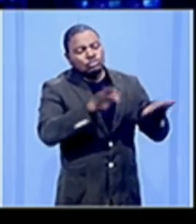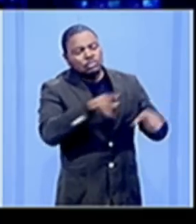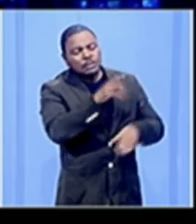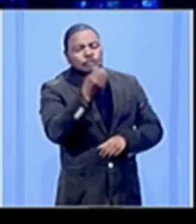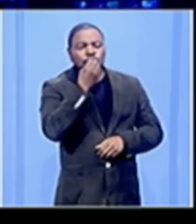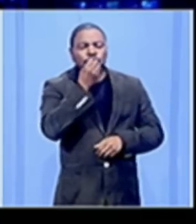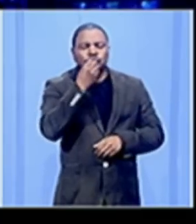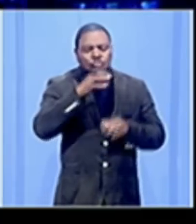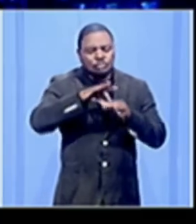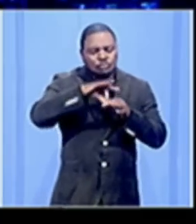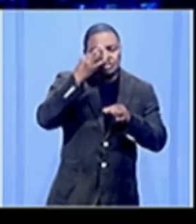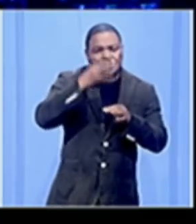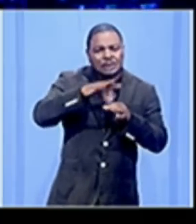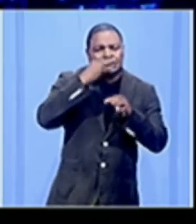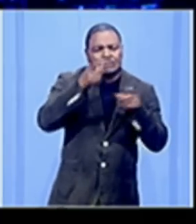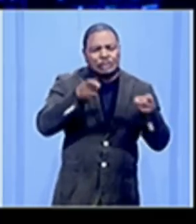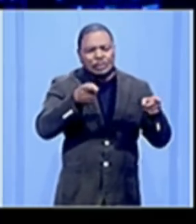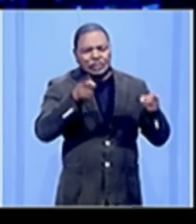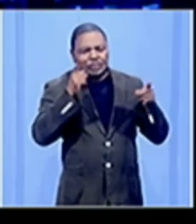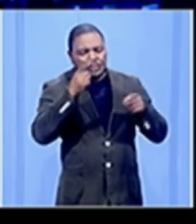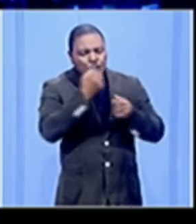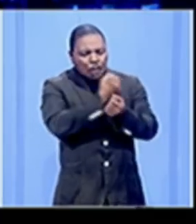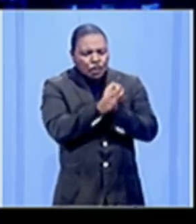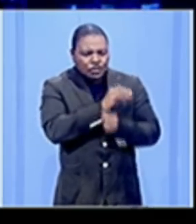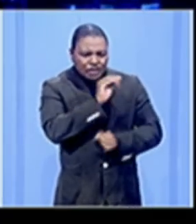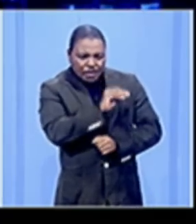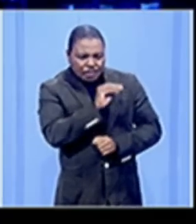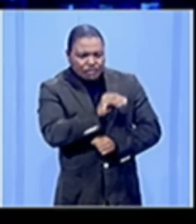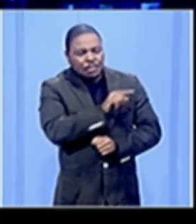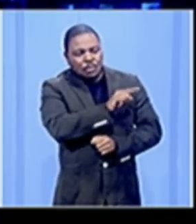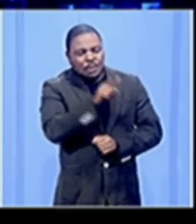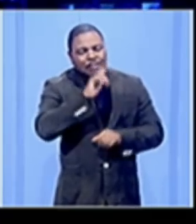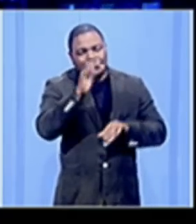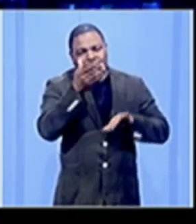jeleng di-snacks tseo di belaelwang di na le botlhole.